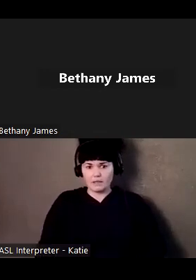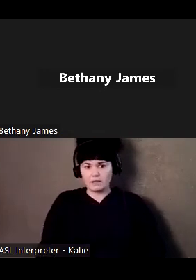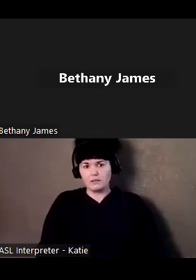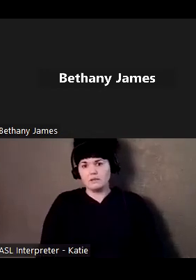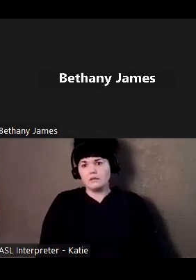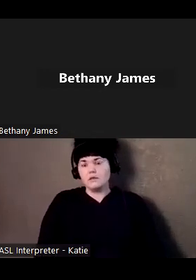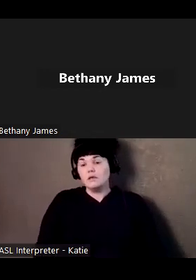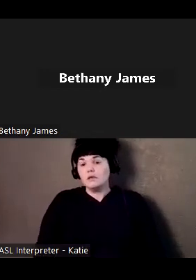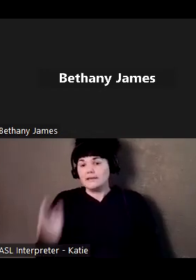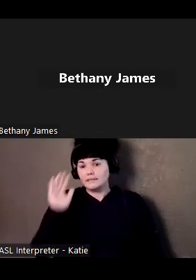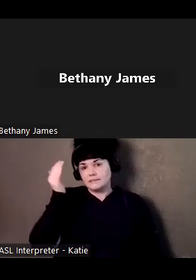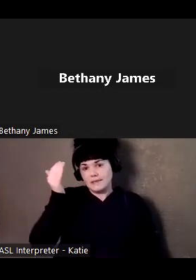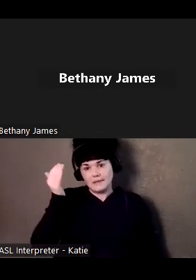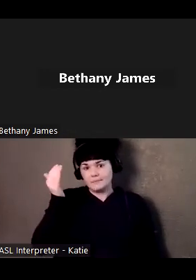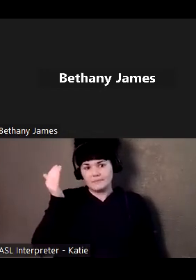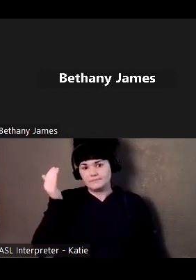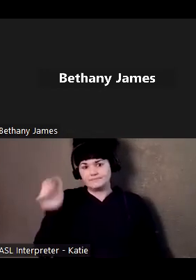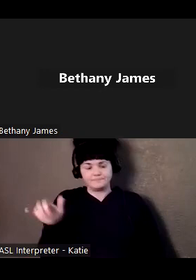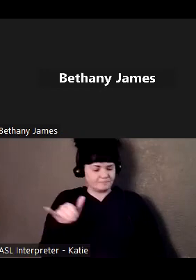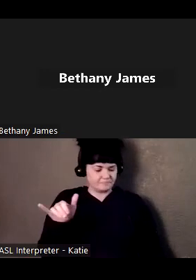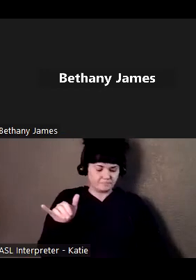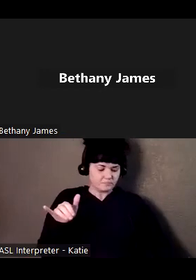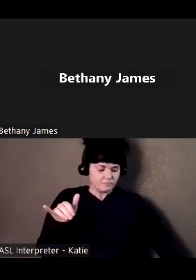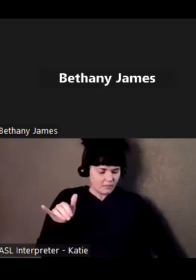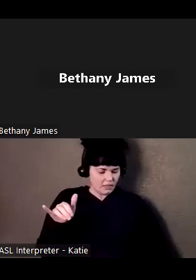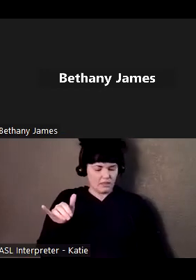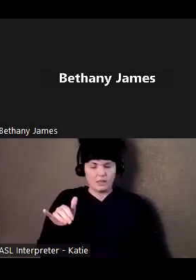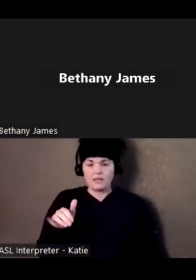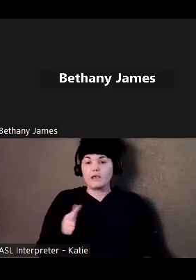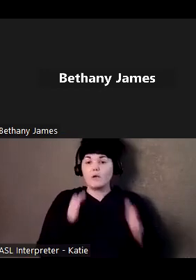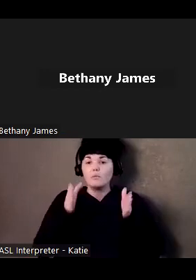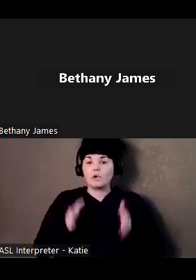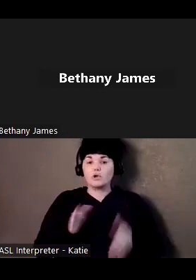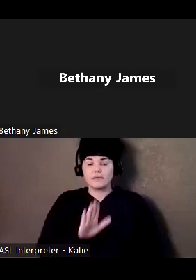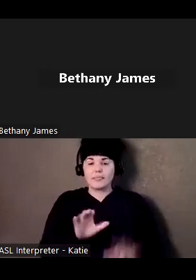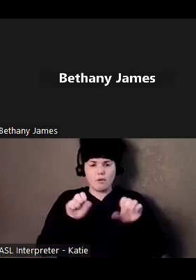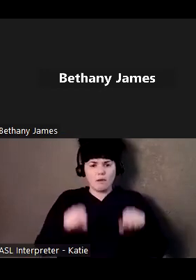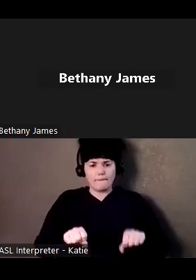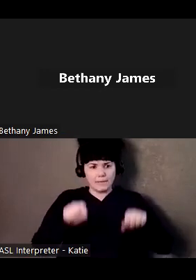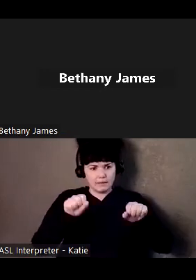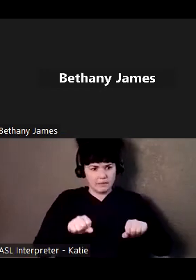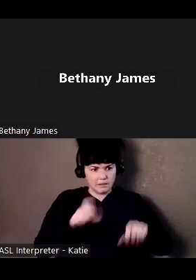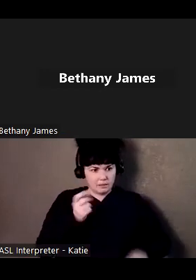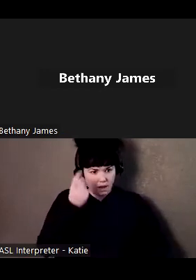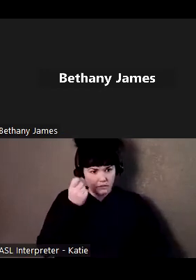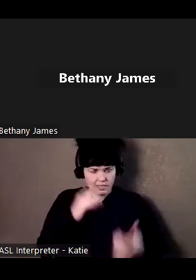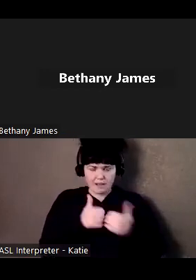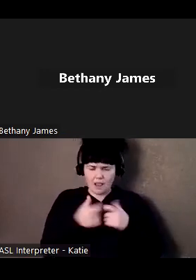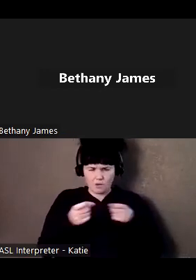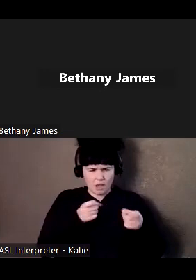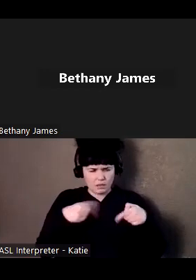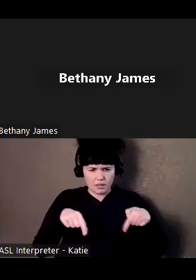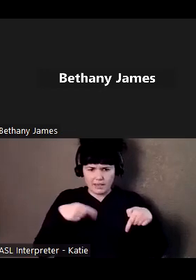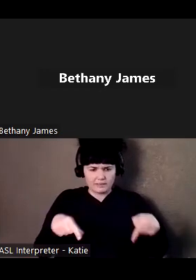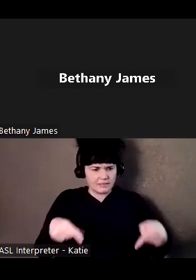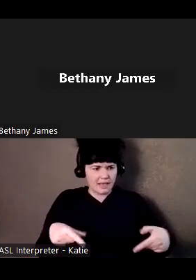be this disconnect of the ability for a person to understand how to handle anxiety